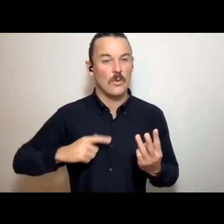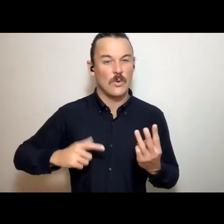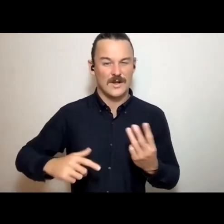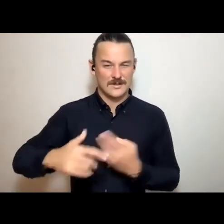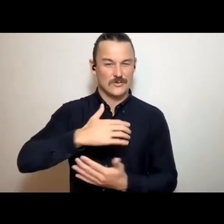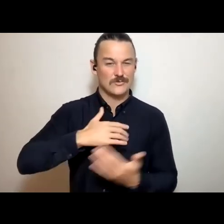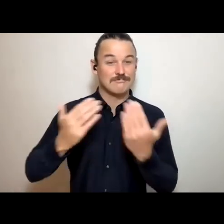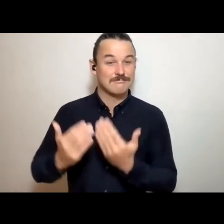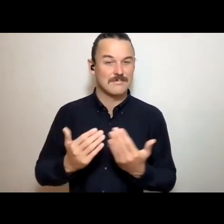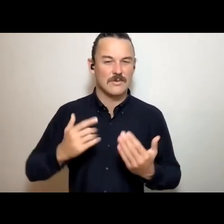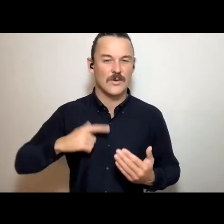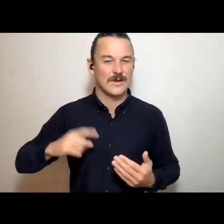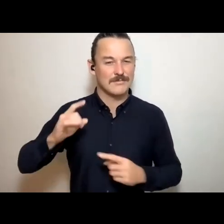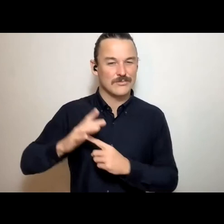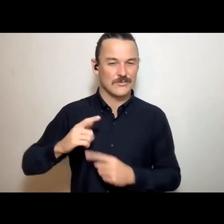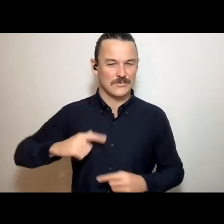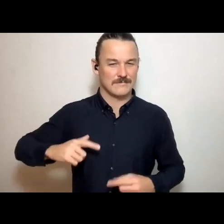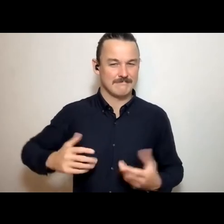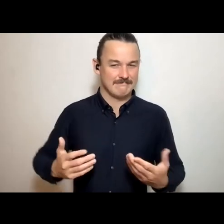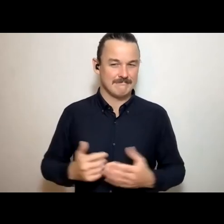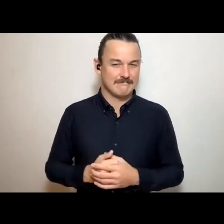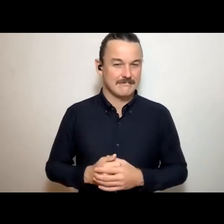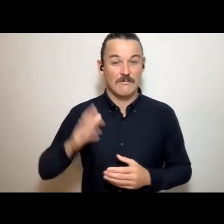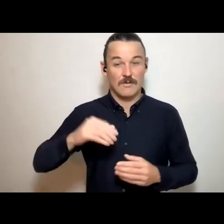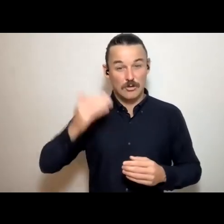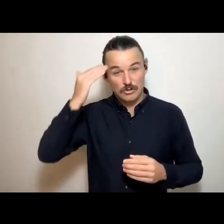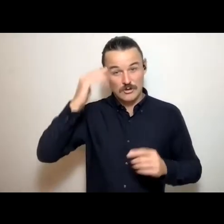from the point of view of the neurodiversity.